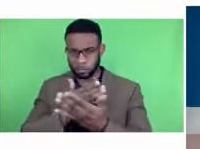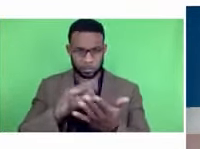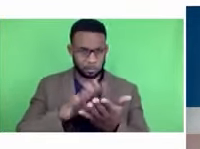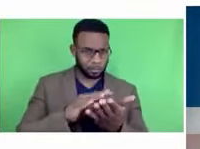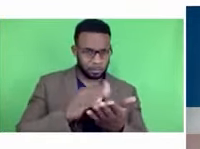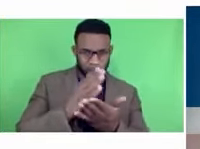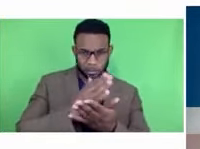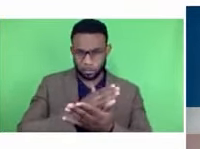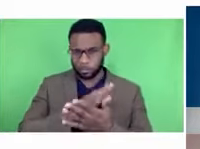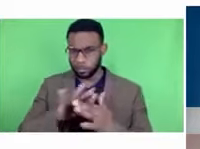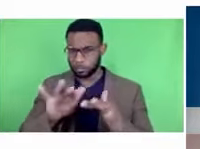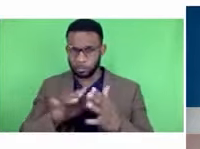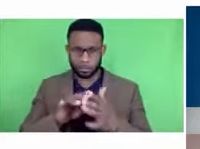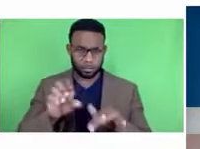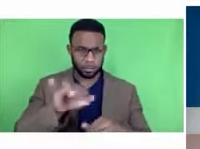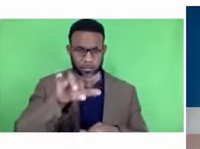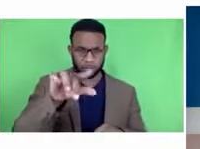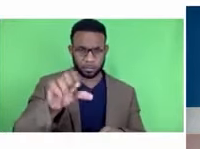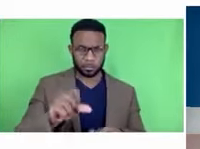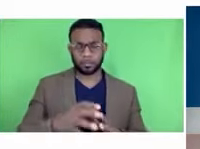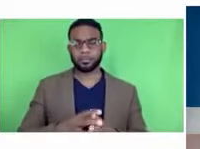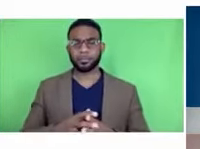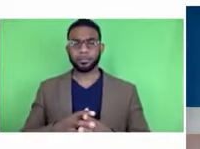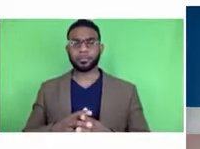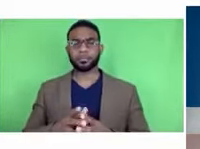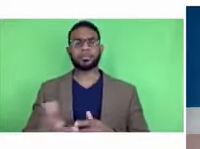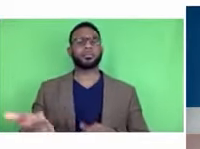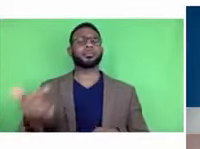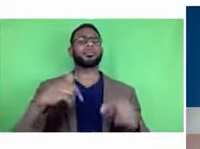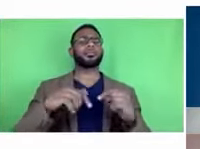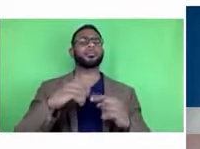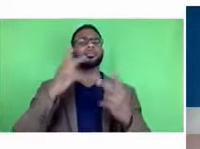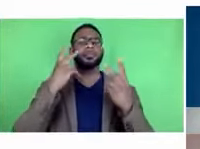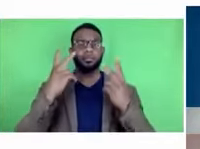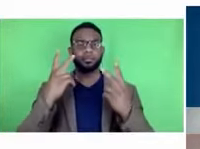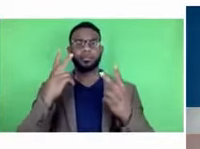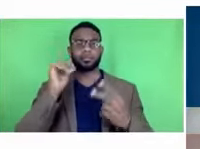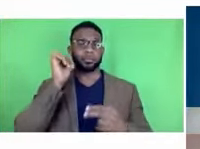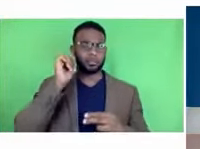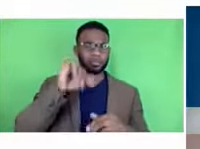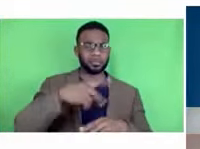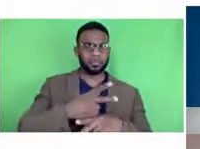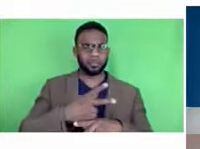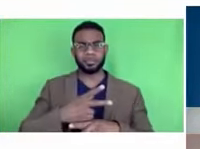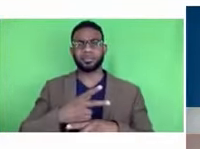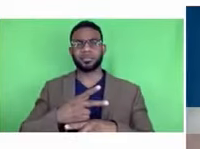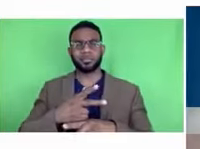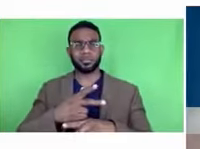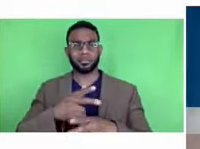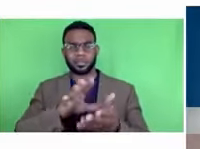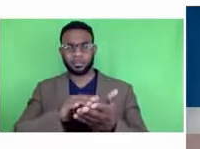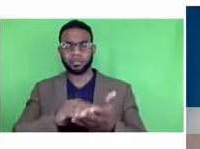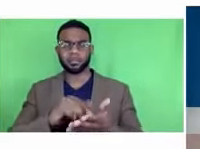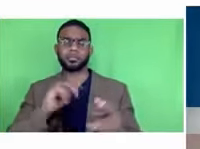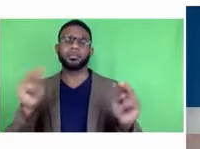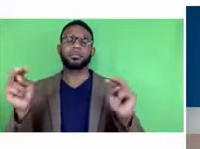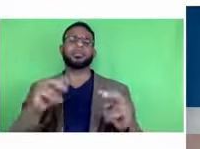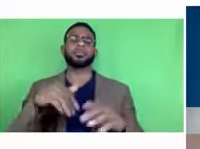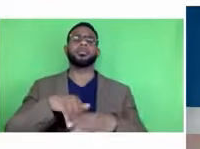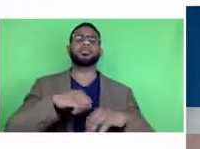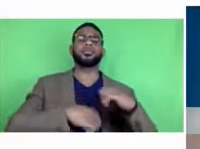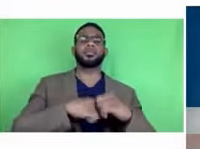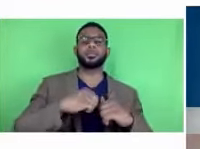on learning styles. We're going back to the visual audio type based hearing. We're looking at the infrastructure